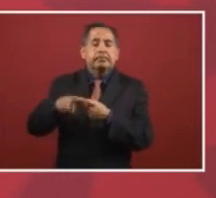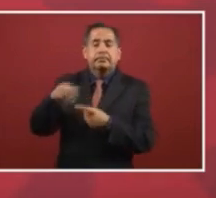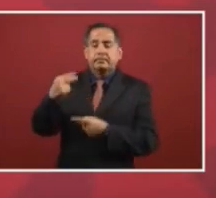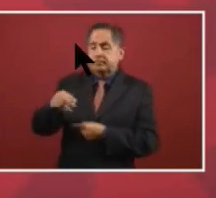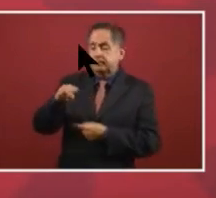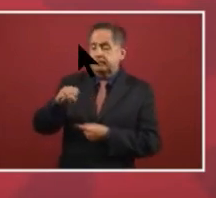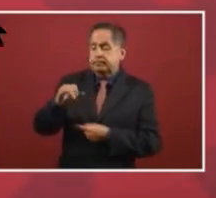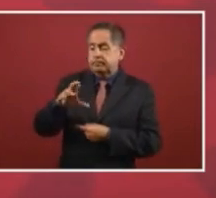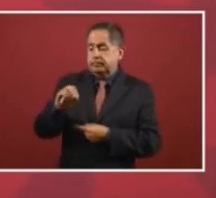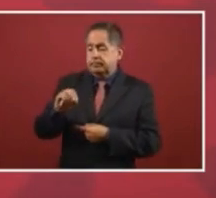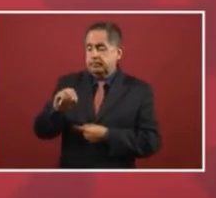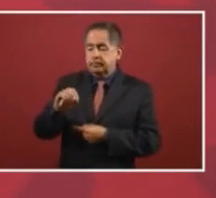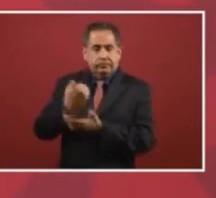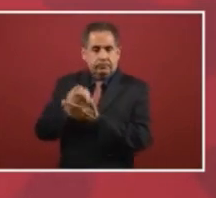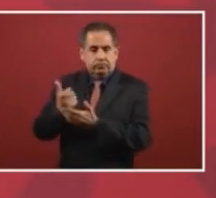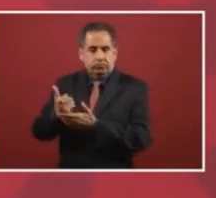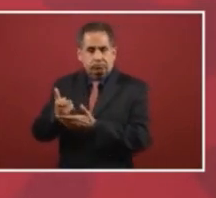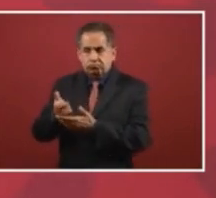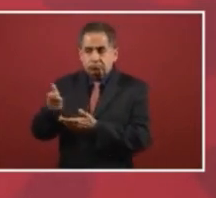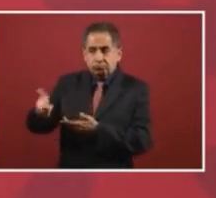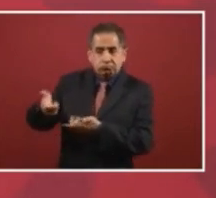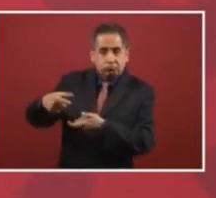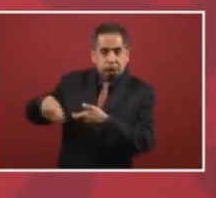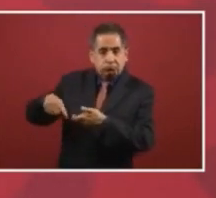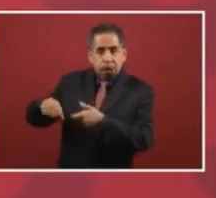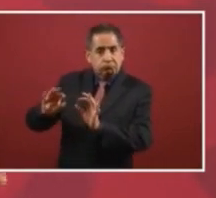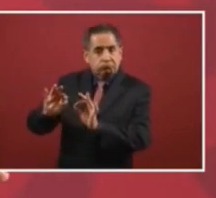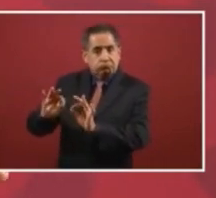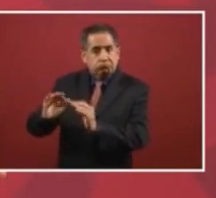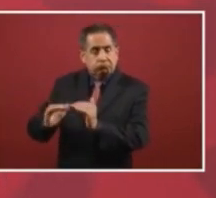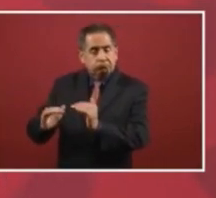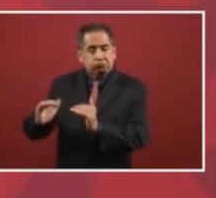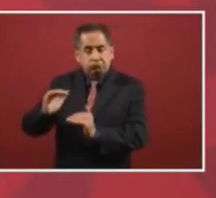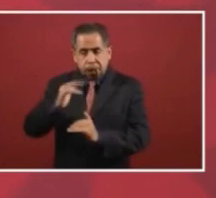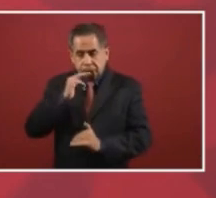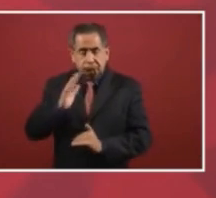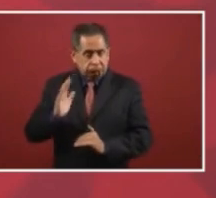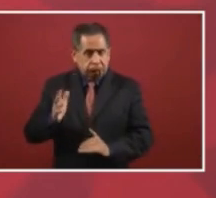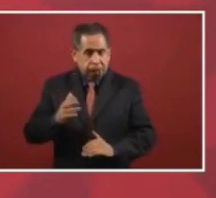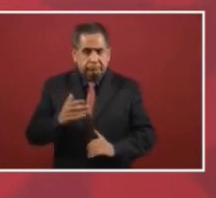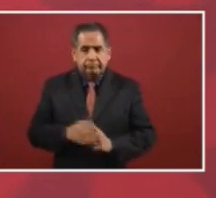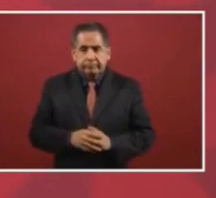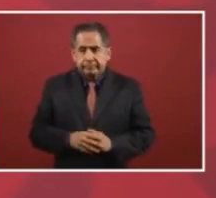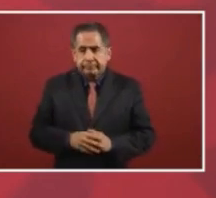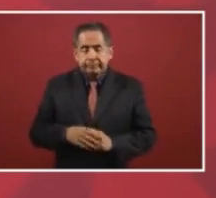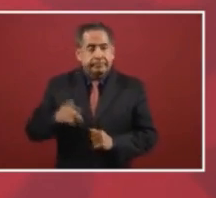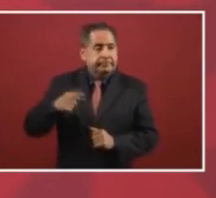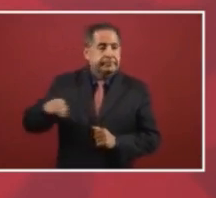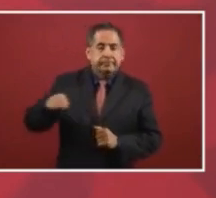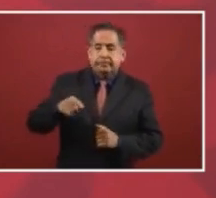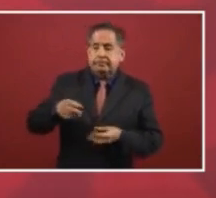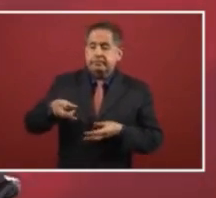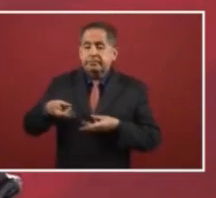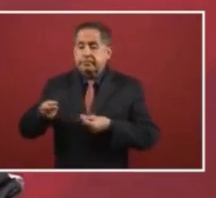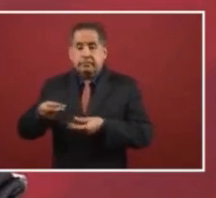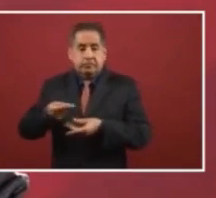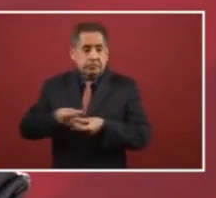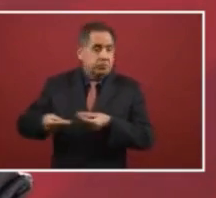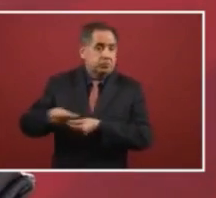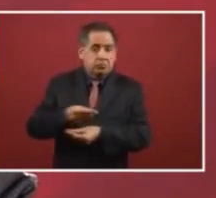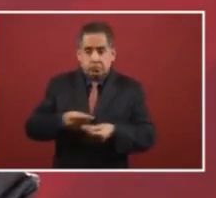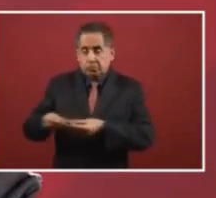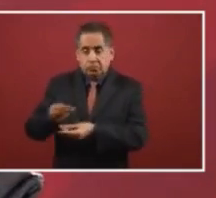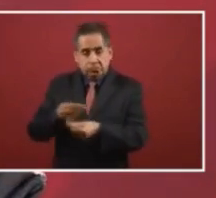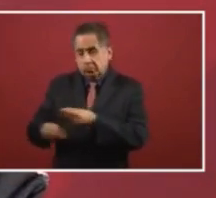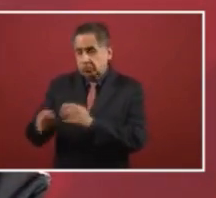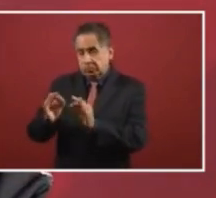the microeconomy. That's what we're gaining. Because there is